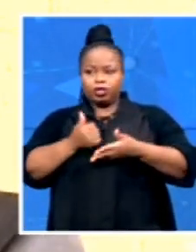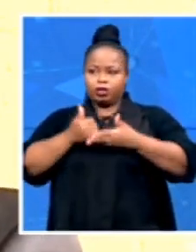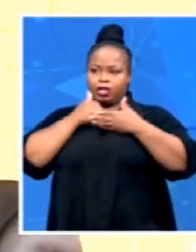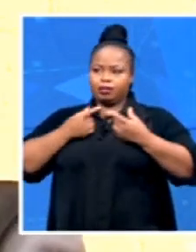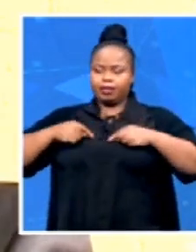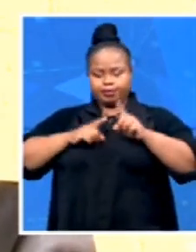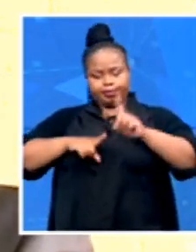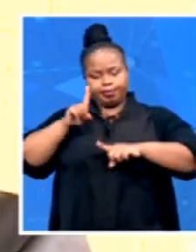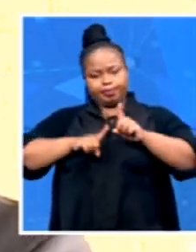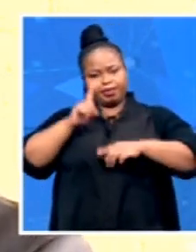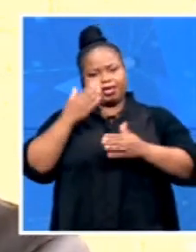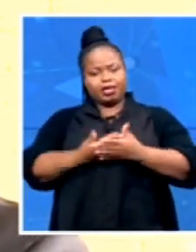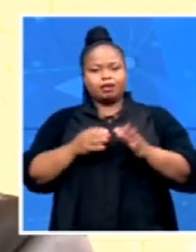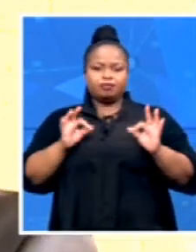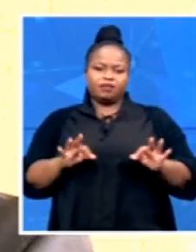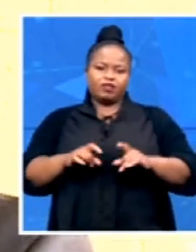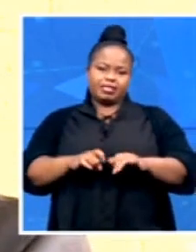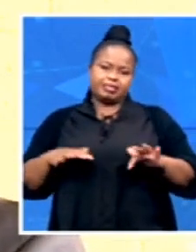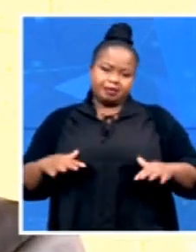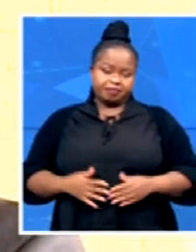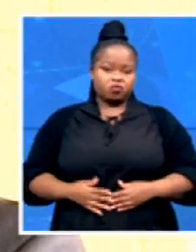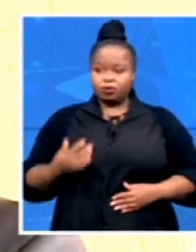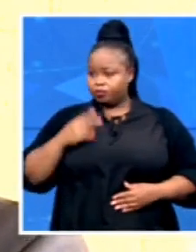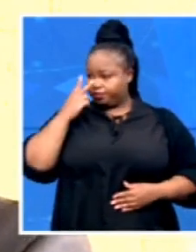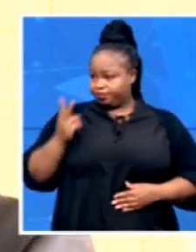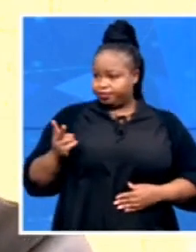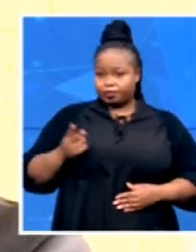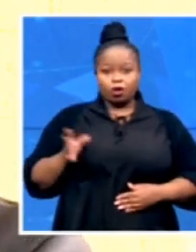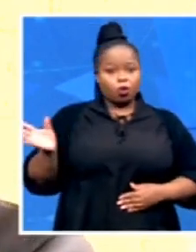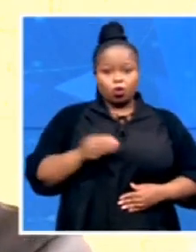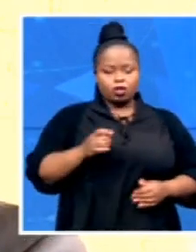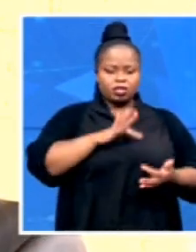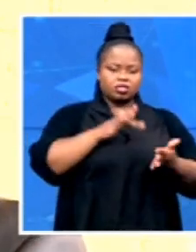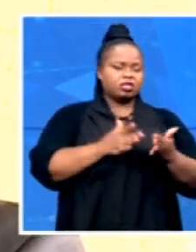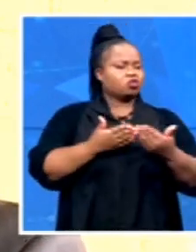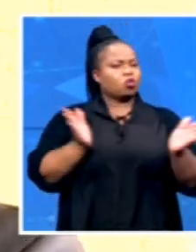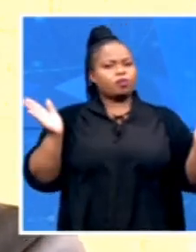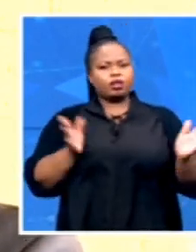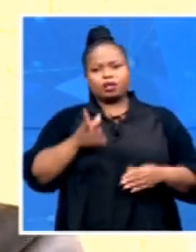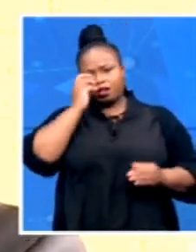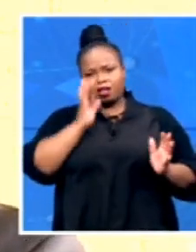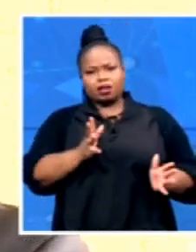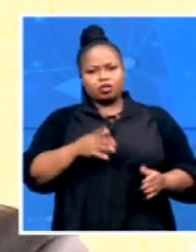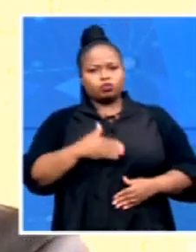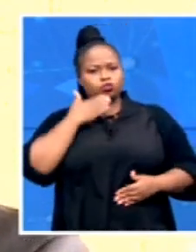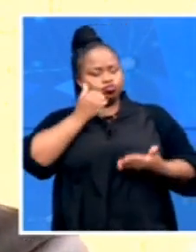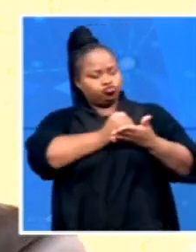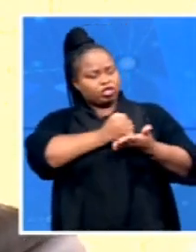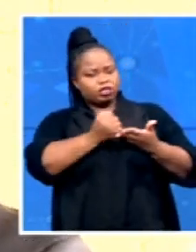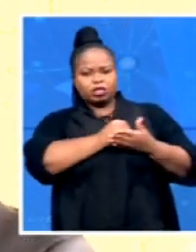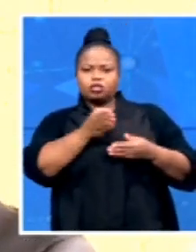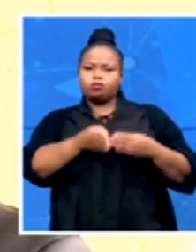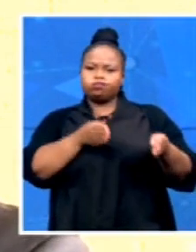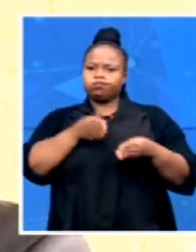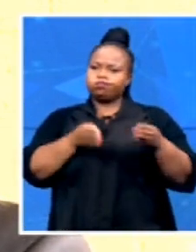examinations. And as we speak, all our centers are open. All the learners that have registered have presented themselves. All centers have actually started writing